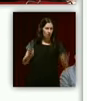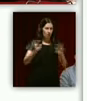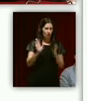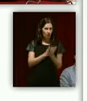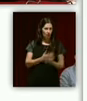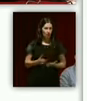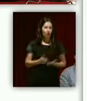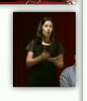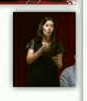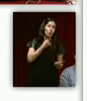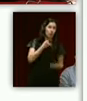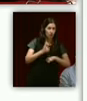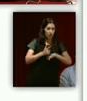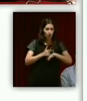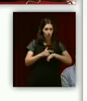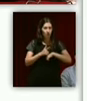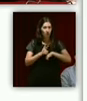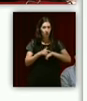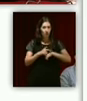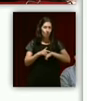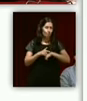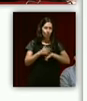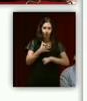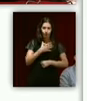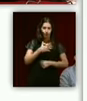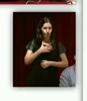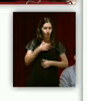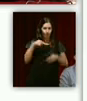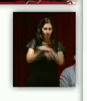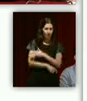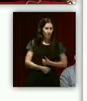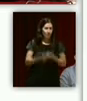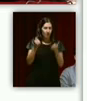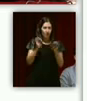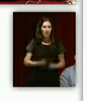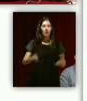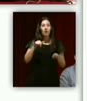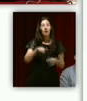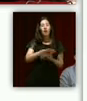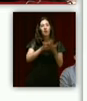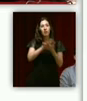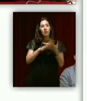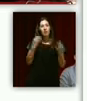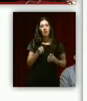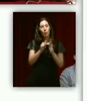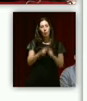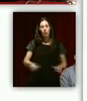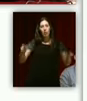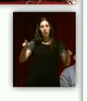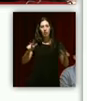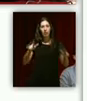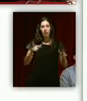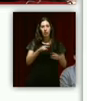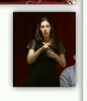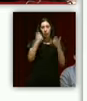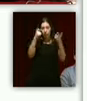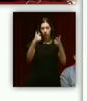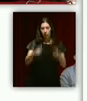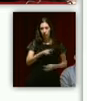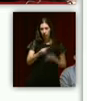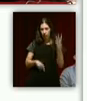I won't go into detail in terms of the hardware, although I'd love to, but we do not have much time. We